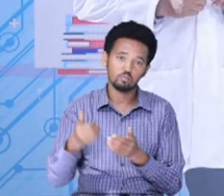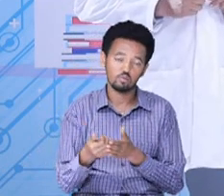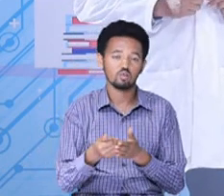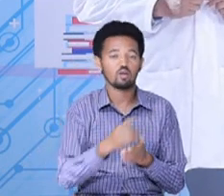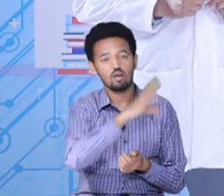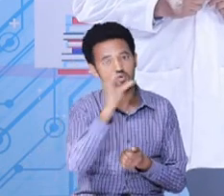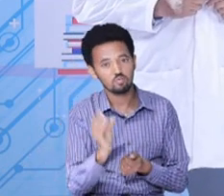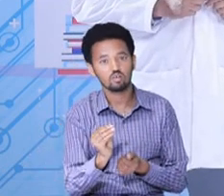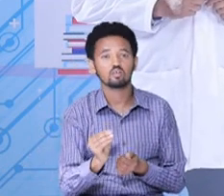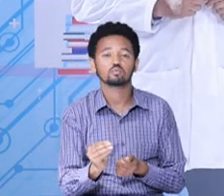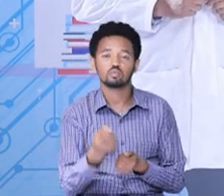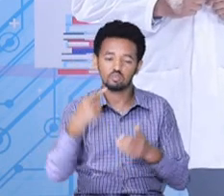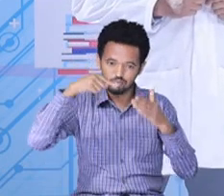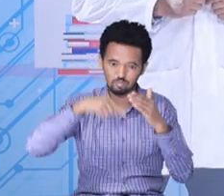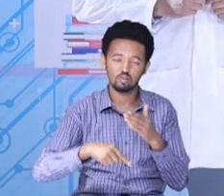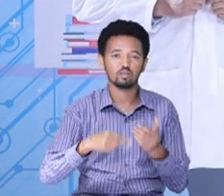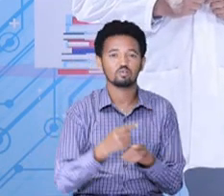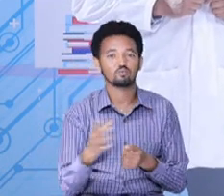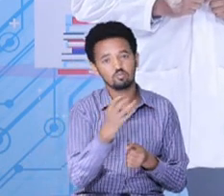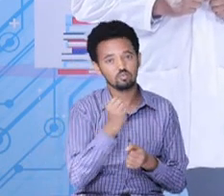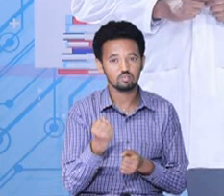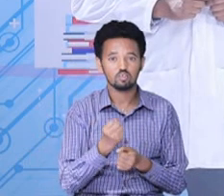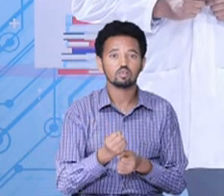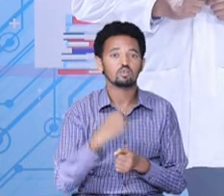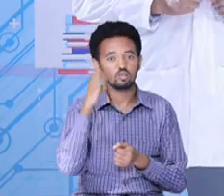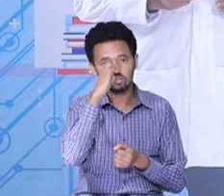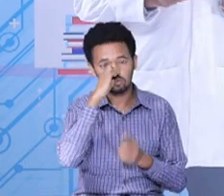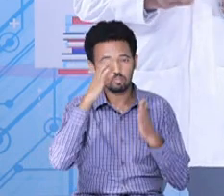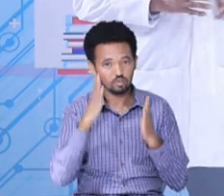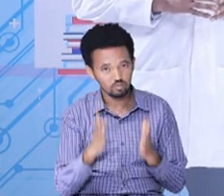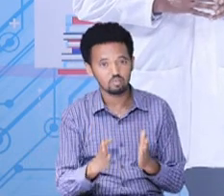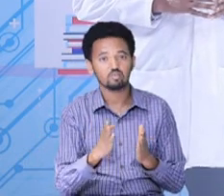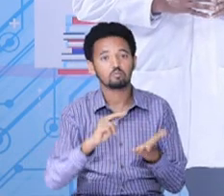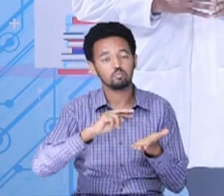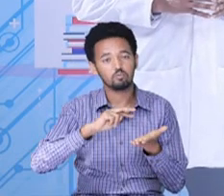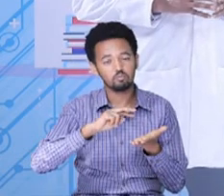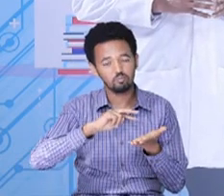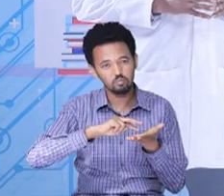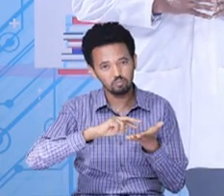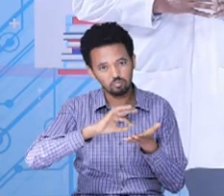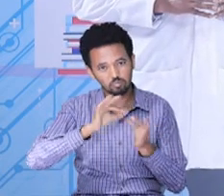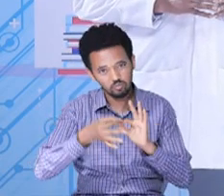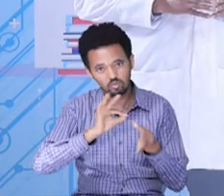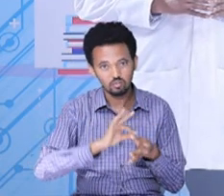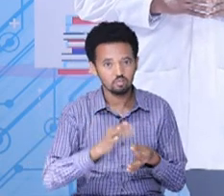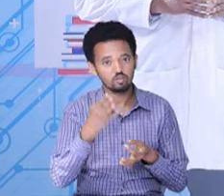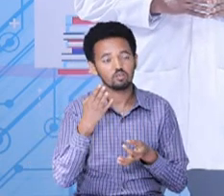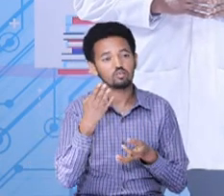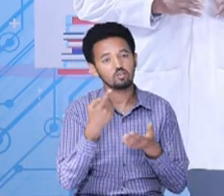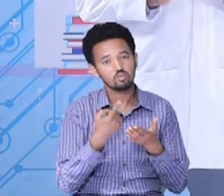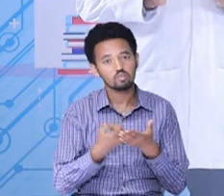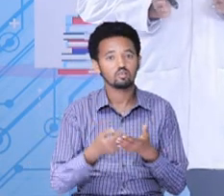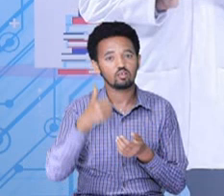Pan-Africanism. By the way, the background of Pan-Africanism was Ethiopianism. Ethiopianism means in 1896 at the Battle